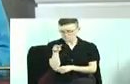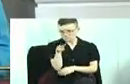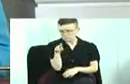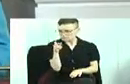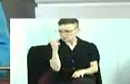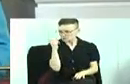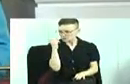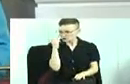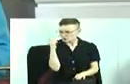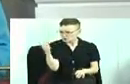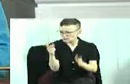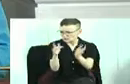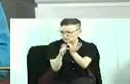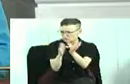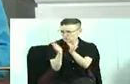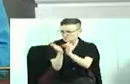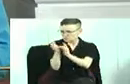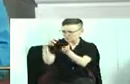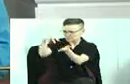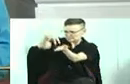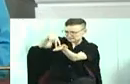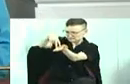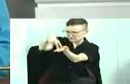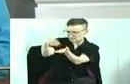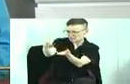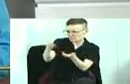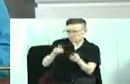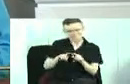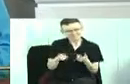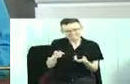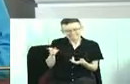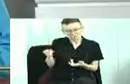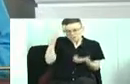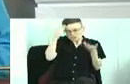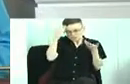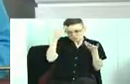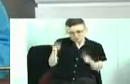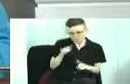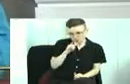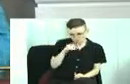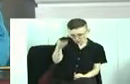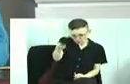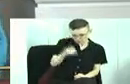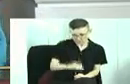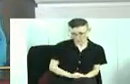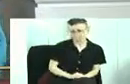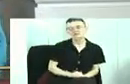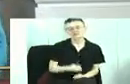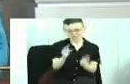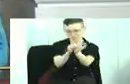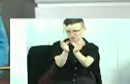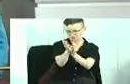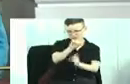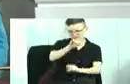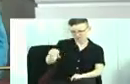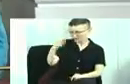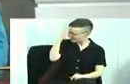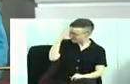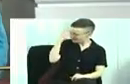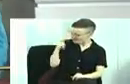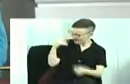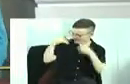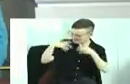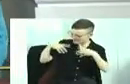sight of Jesus standing there, but she didn't know it was Jesus. He asked her, "Why are you